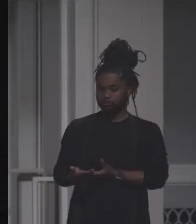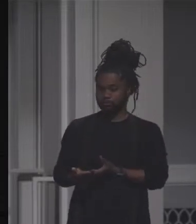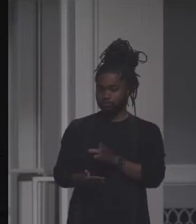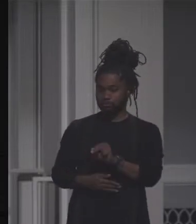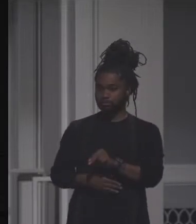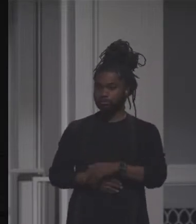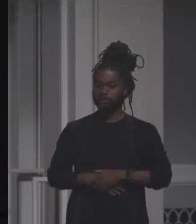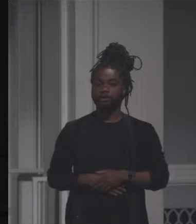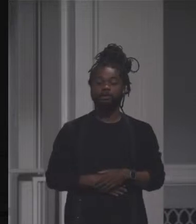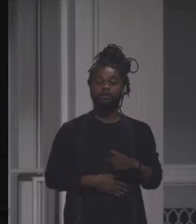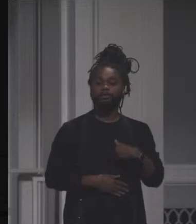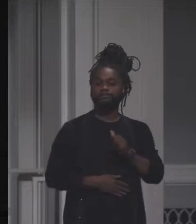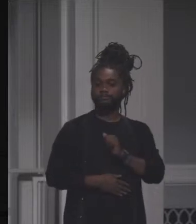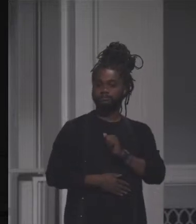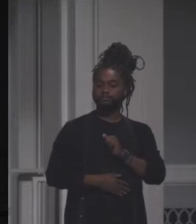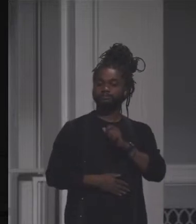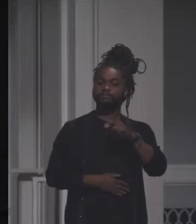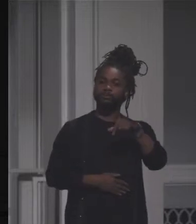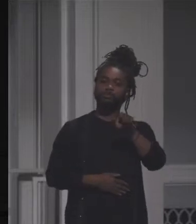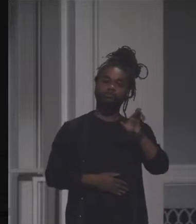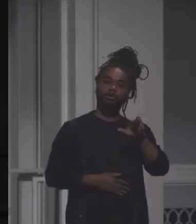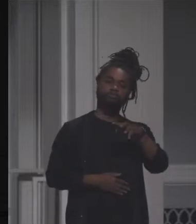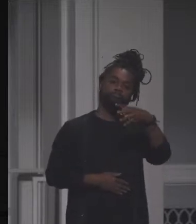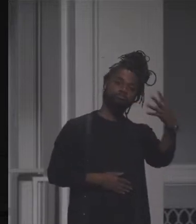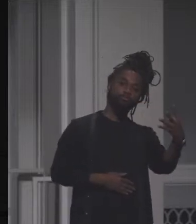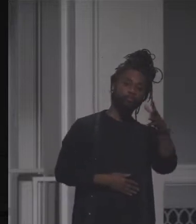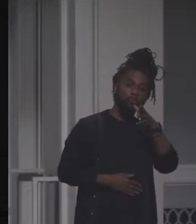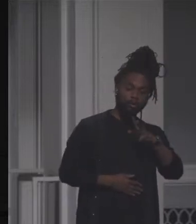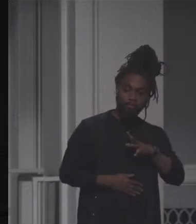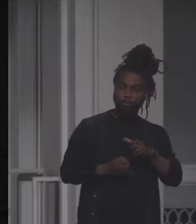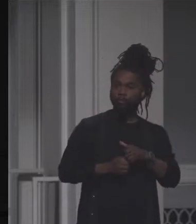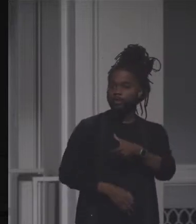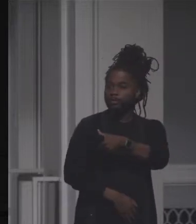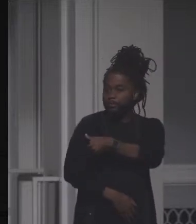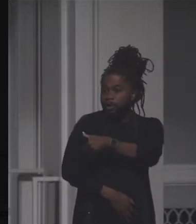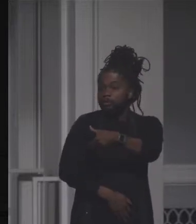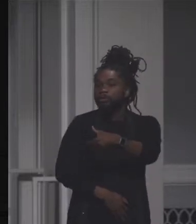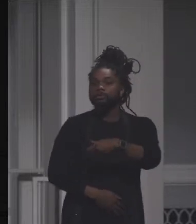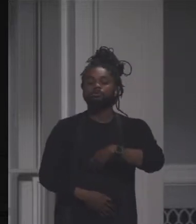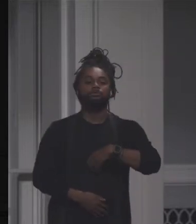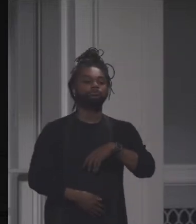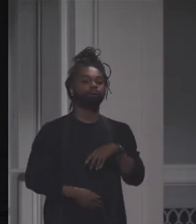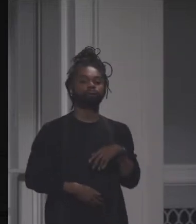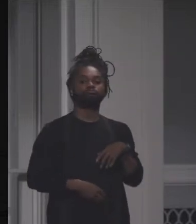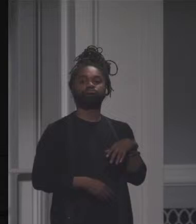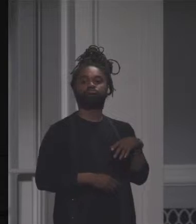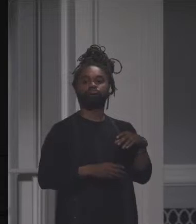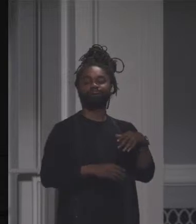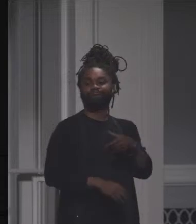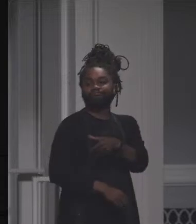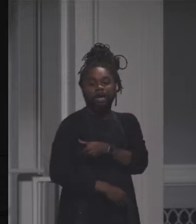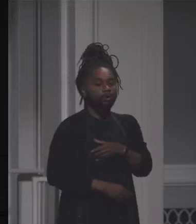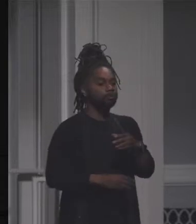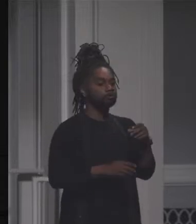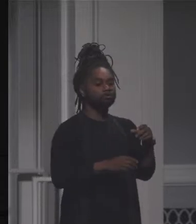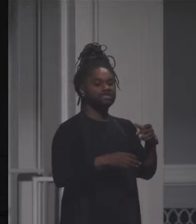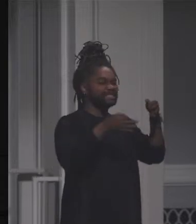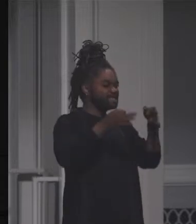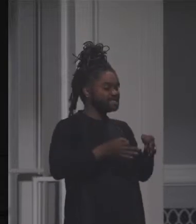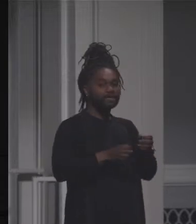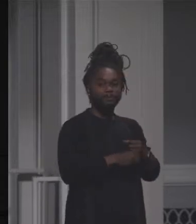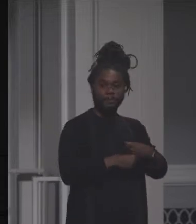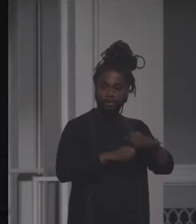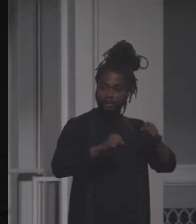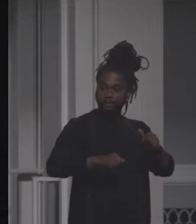I'm a queer woman with power and agency, and I was absolutely sure there would have